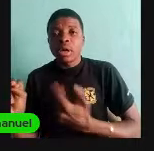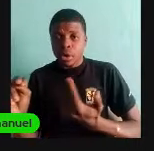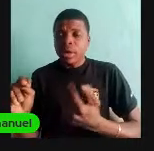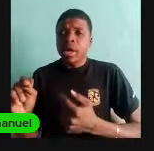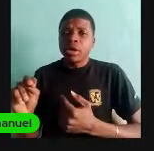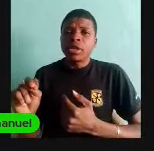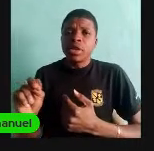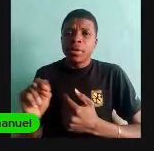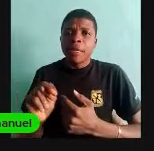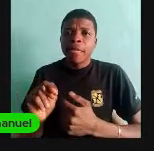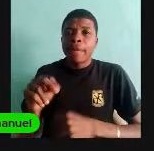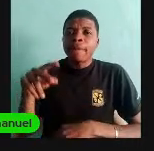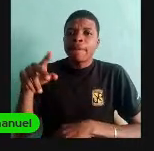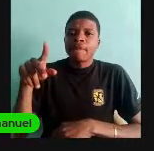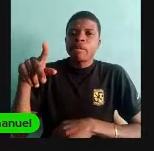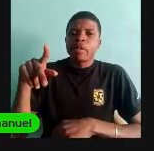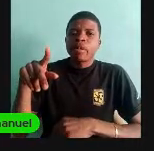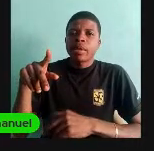Pattern Okay, is like continue.